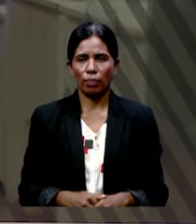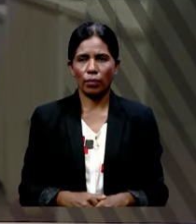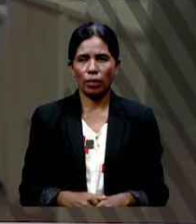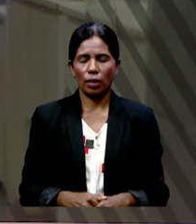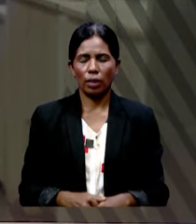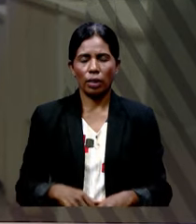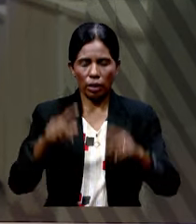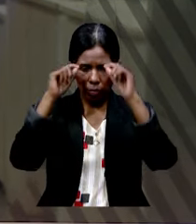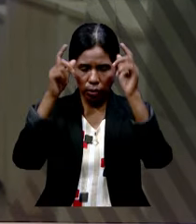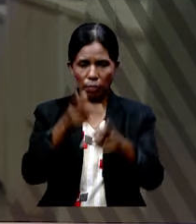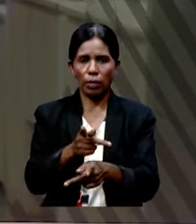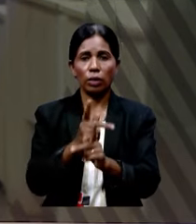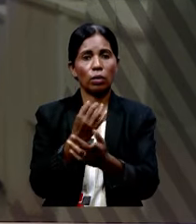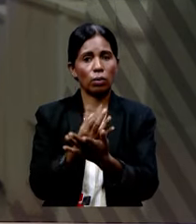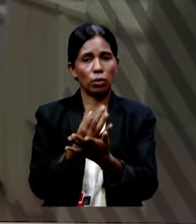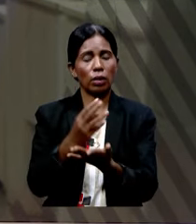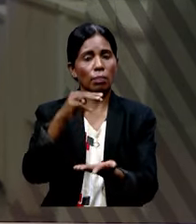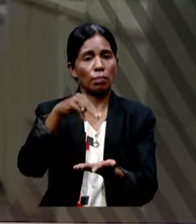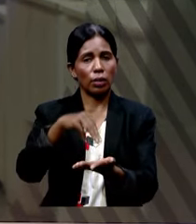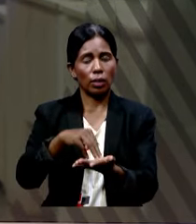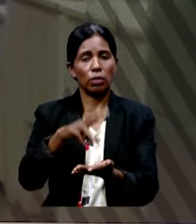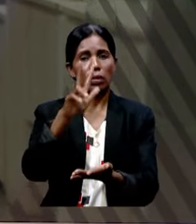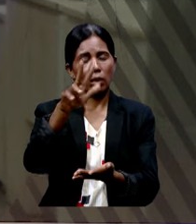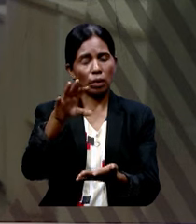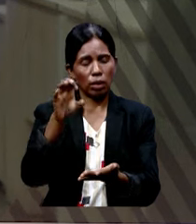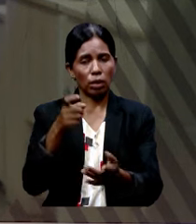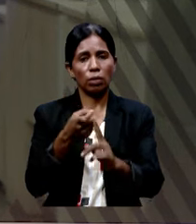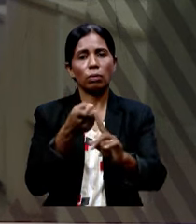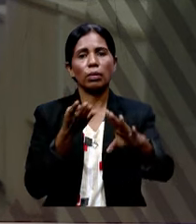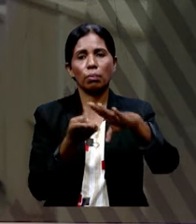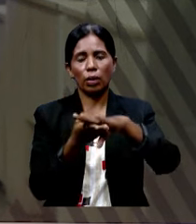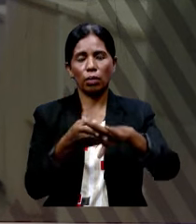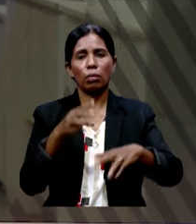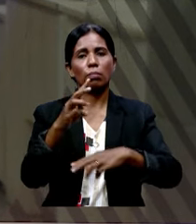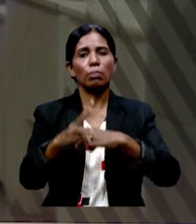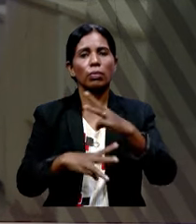Timor-Leste empresta una osa miliaun atos tolo husi Banku Mundial.